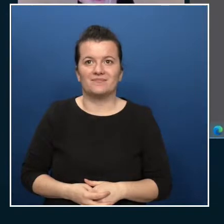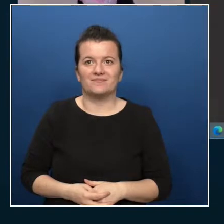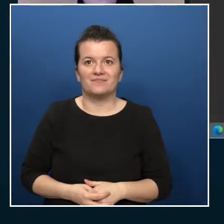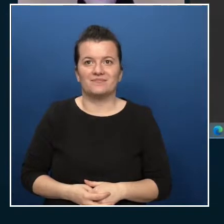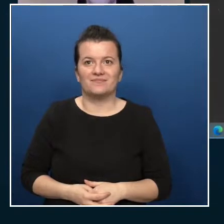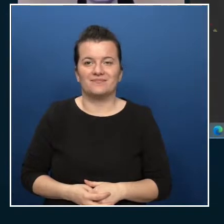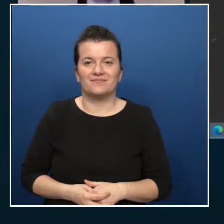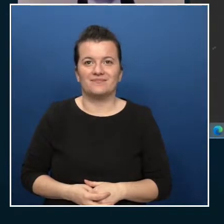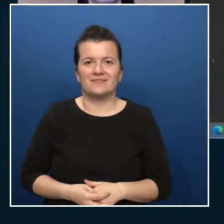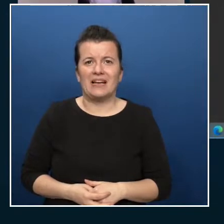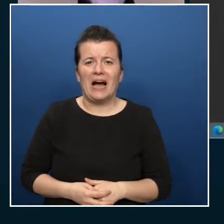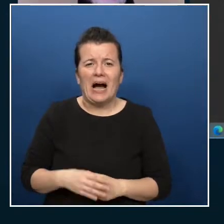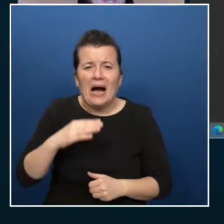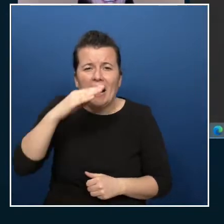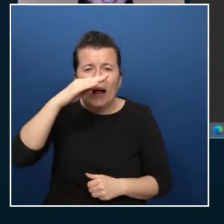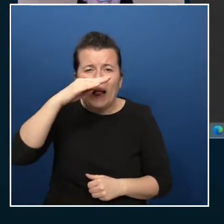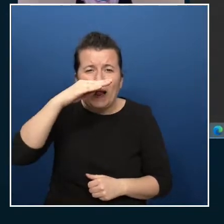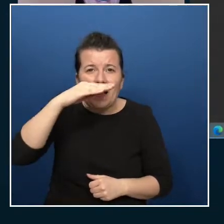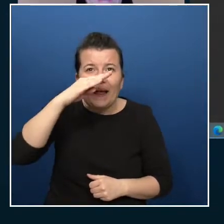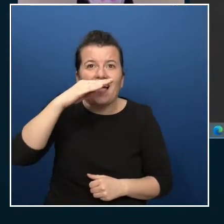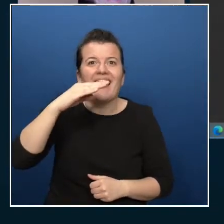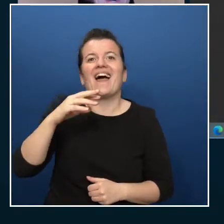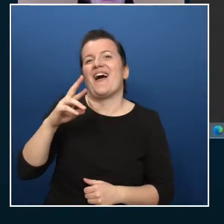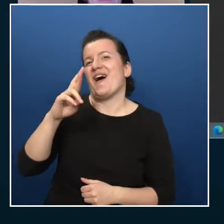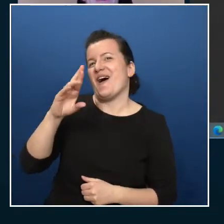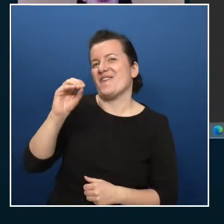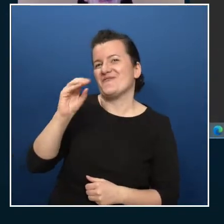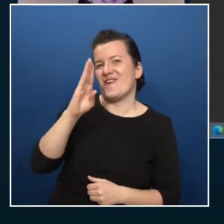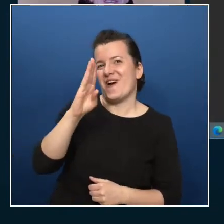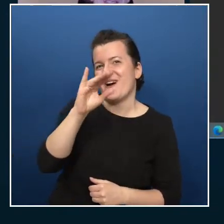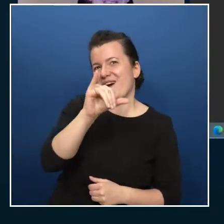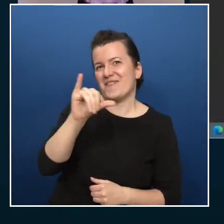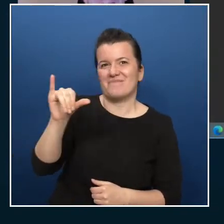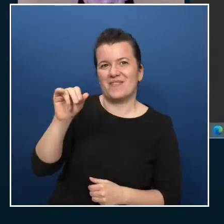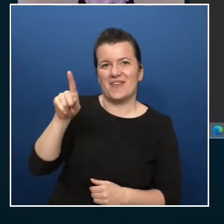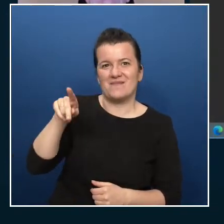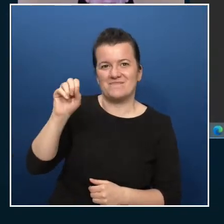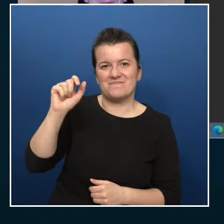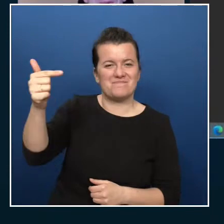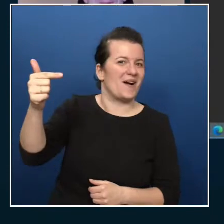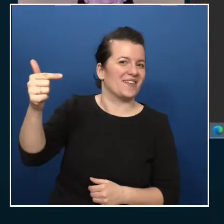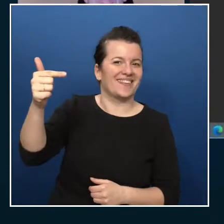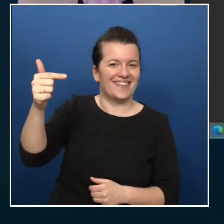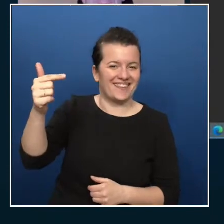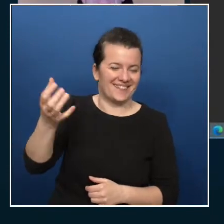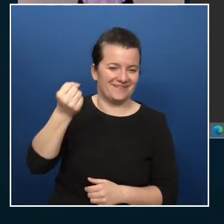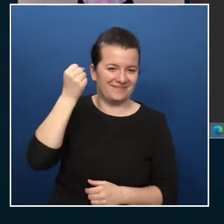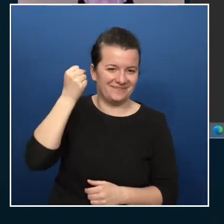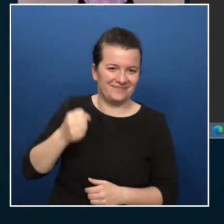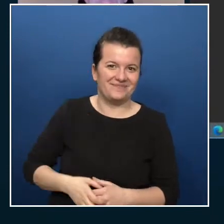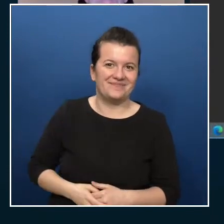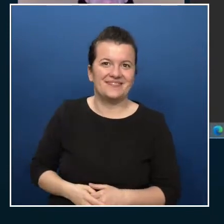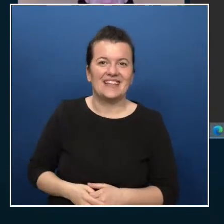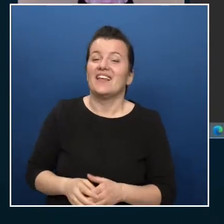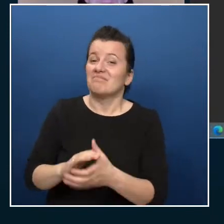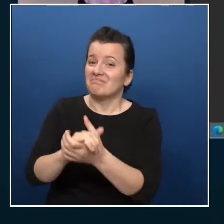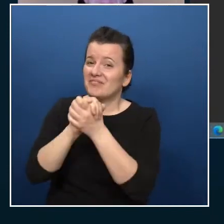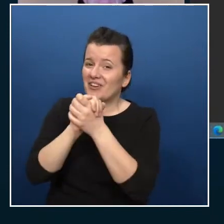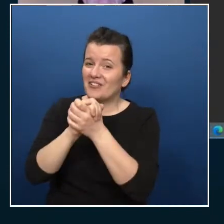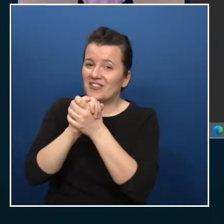Whoa, that's really close, but it turns out to be Robbie in the end. So Robbie, congratulations.